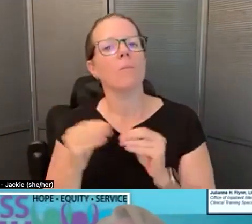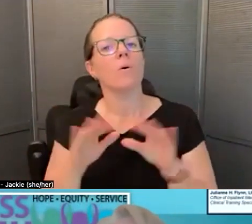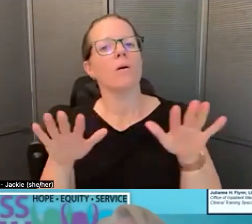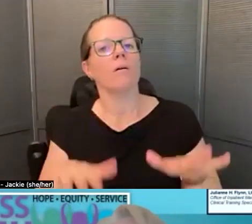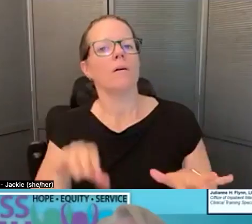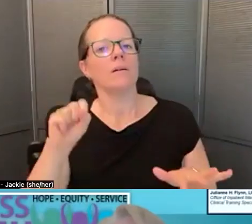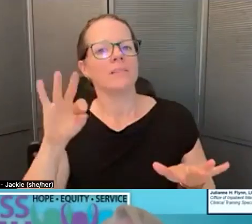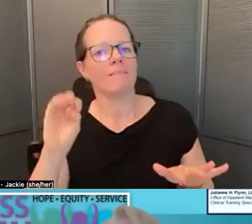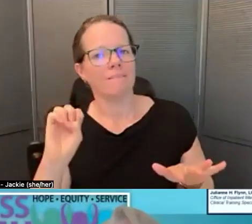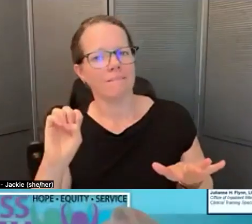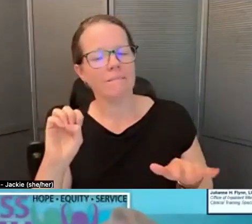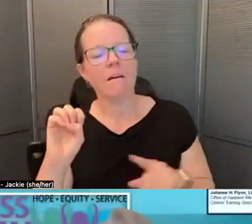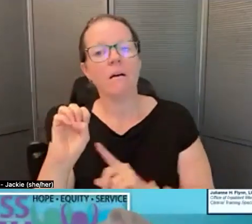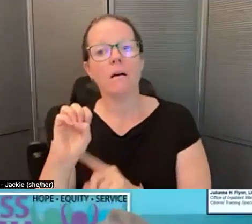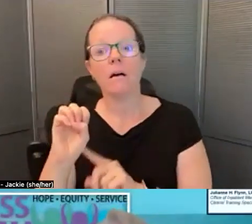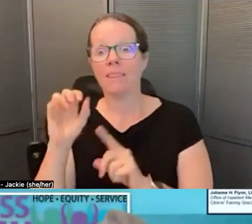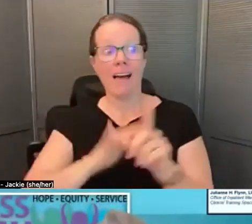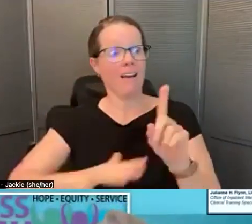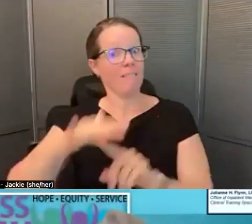difficult.